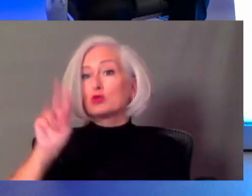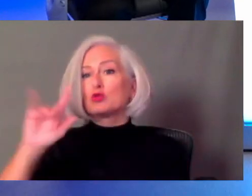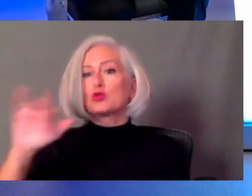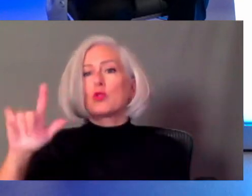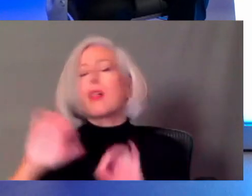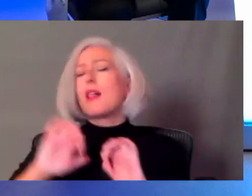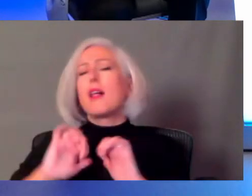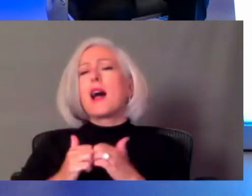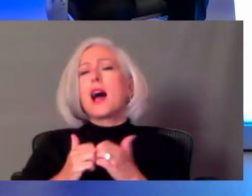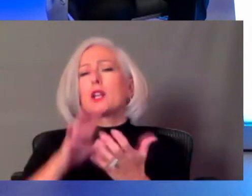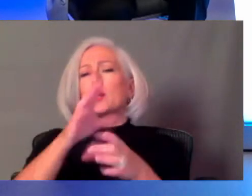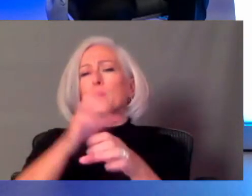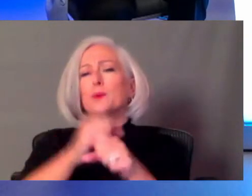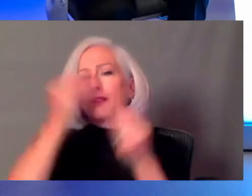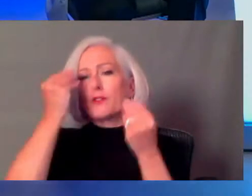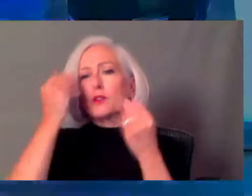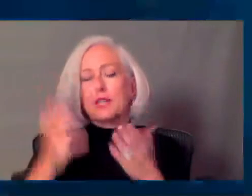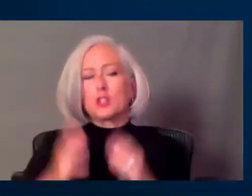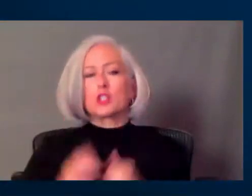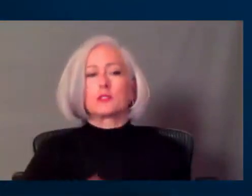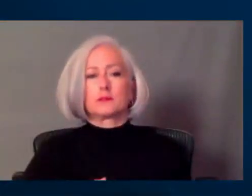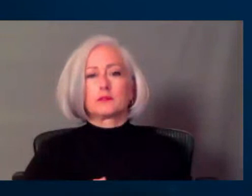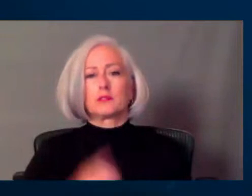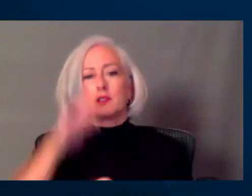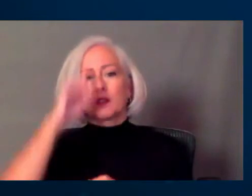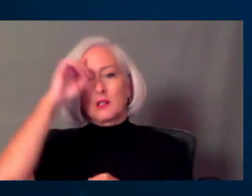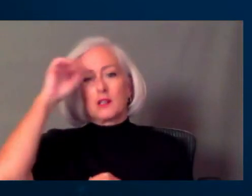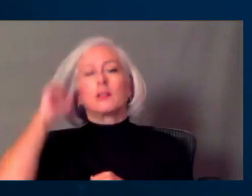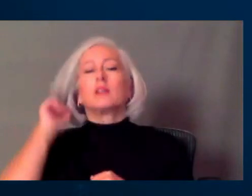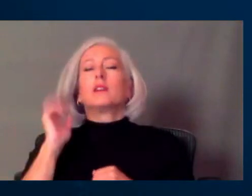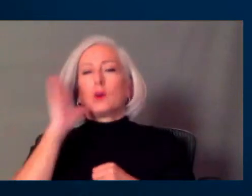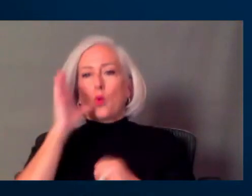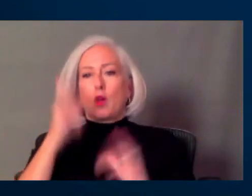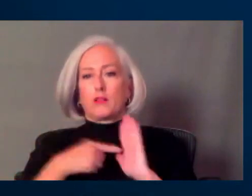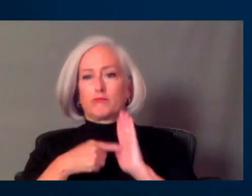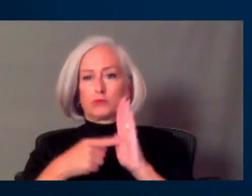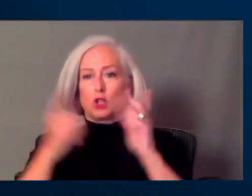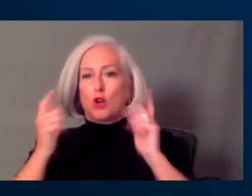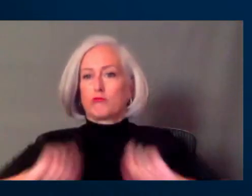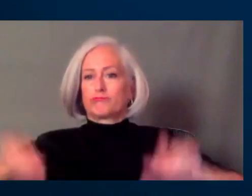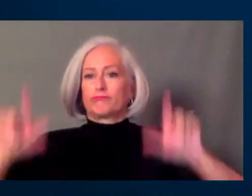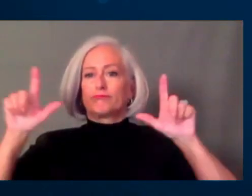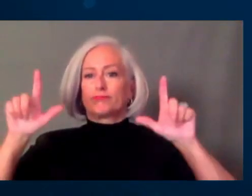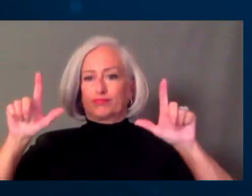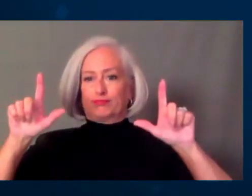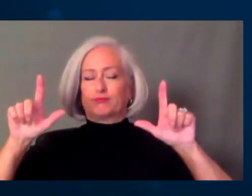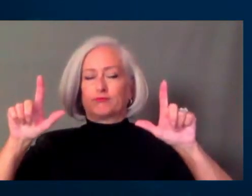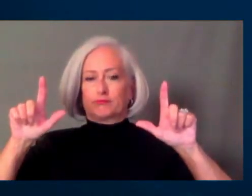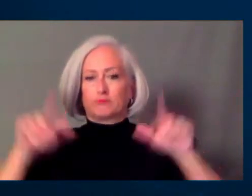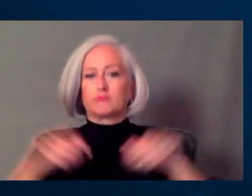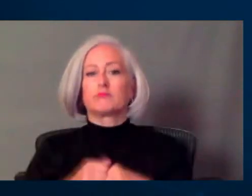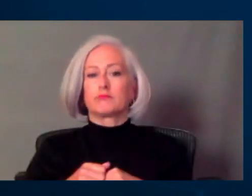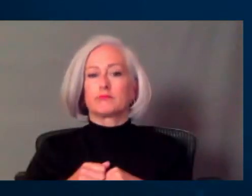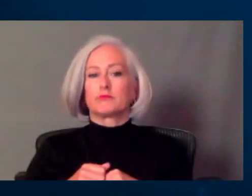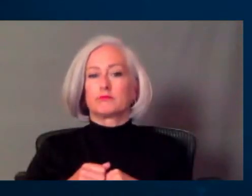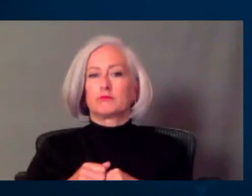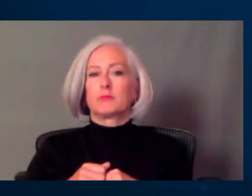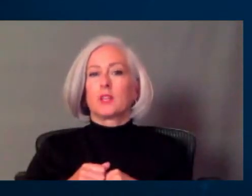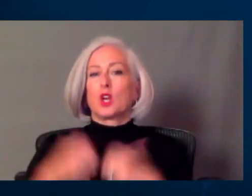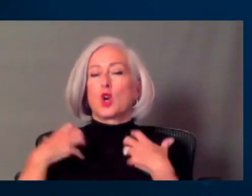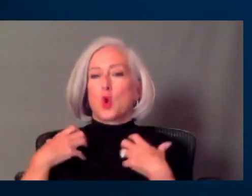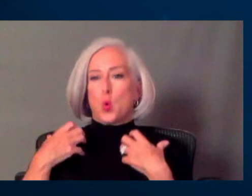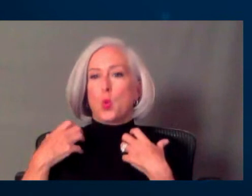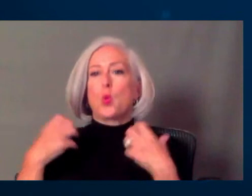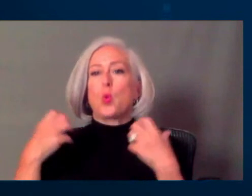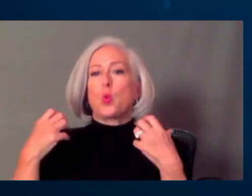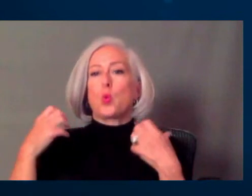outpatient COVID, the one study that Amber participated in. But we are about ready to launch the Recover trial,